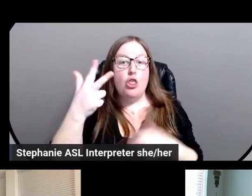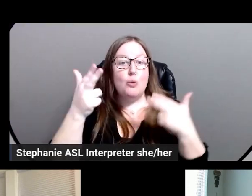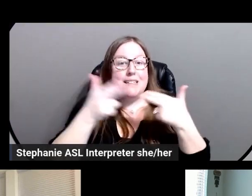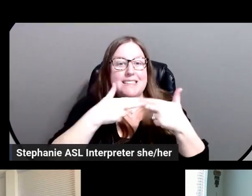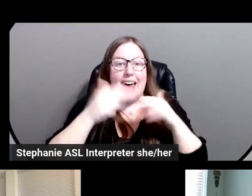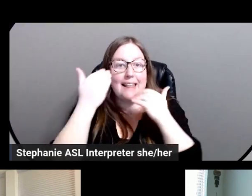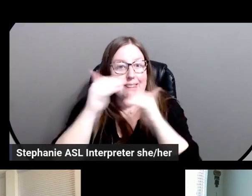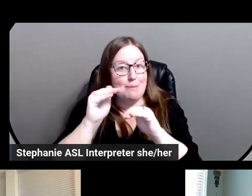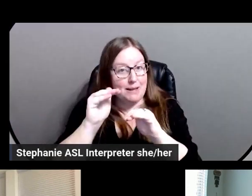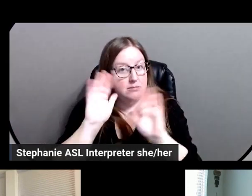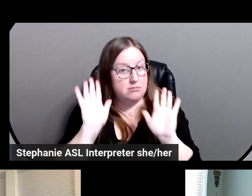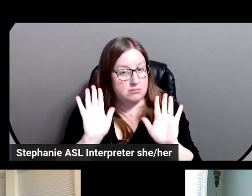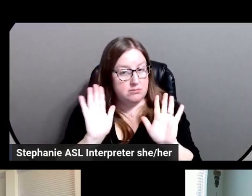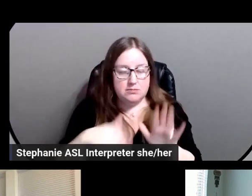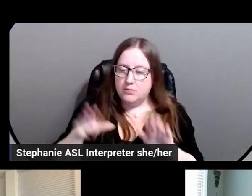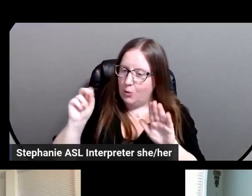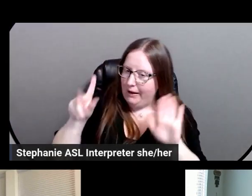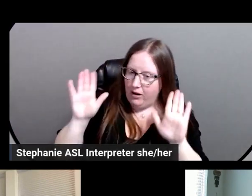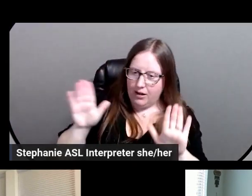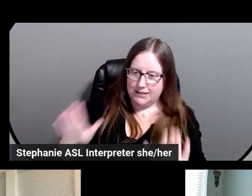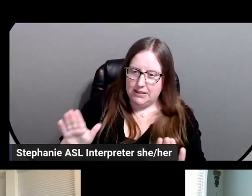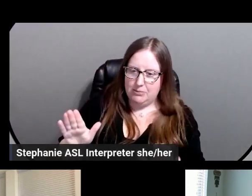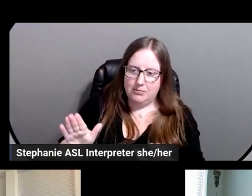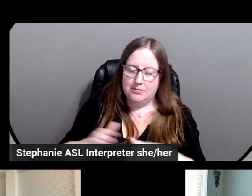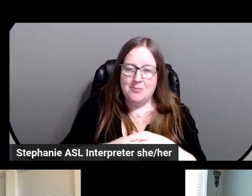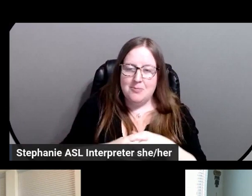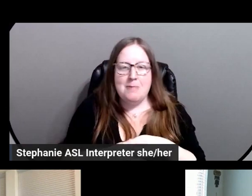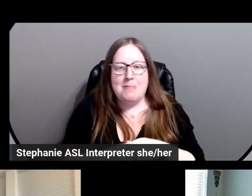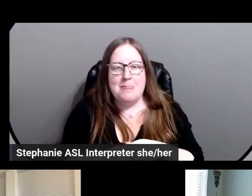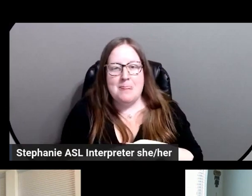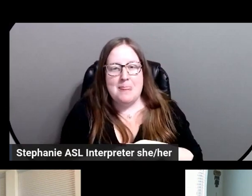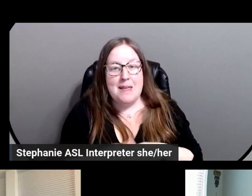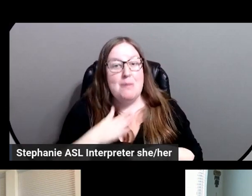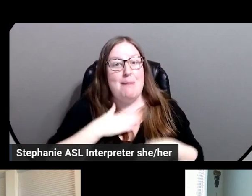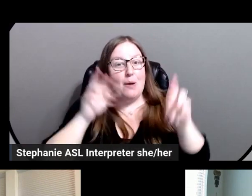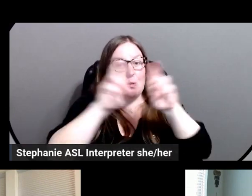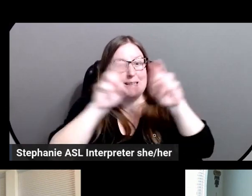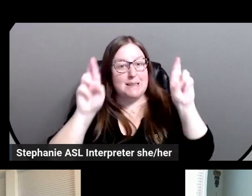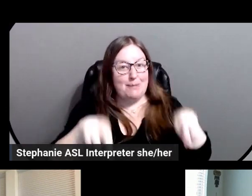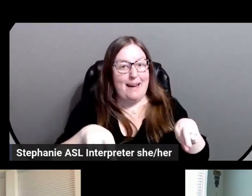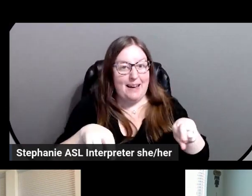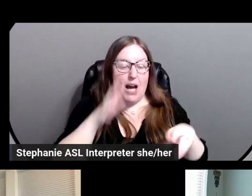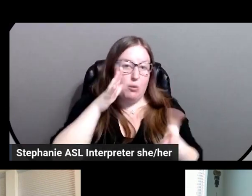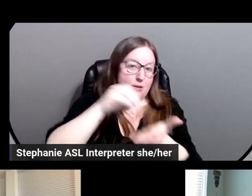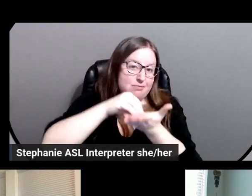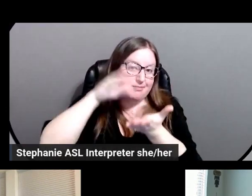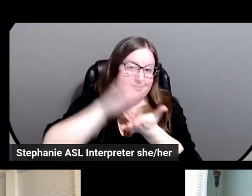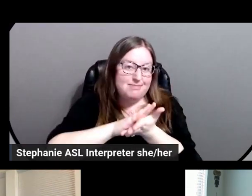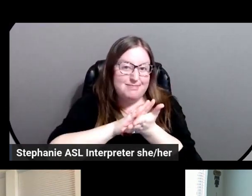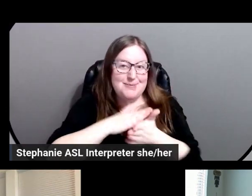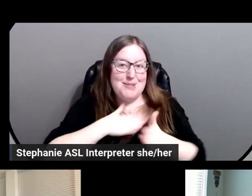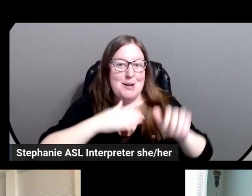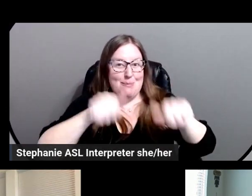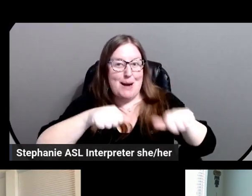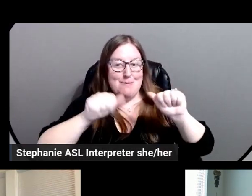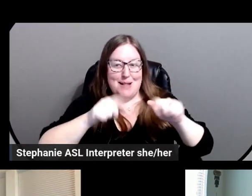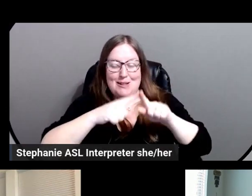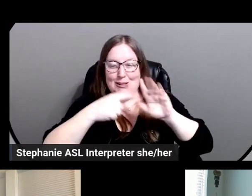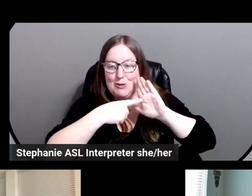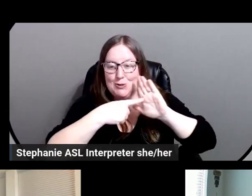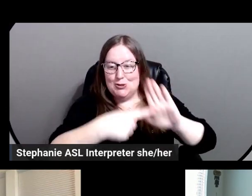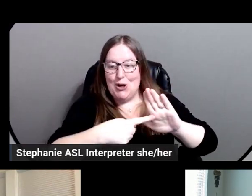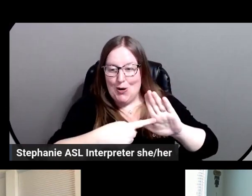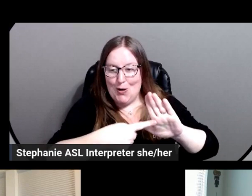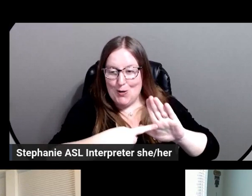A 3-slide limit. Awesome. That's a hard limit. This is good. This is going on my resume. My ability to show